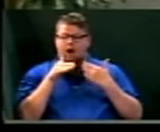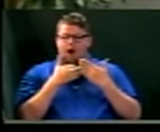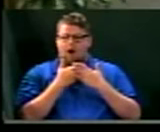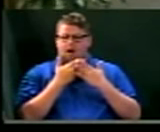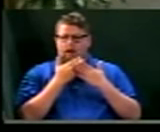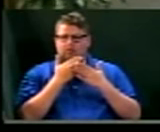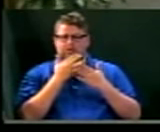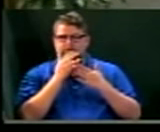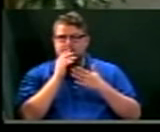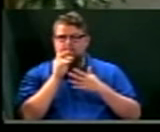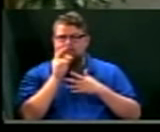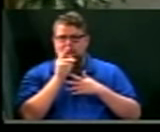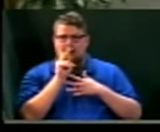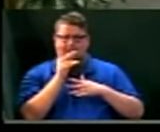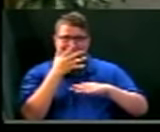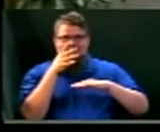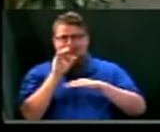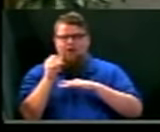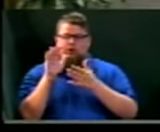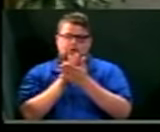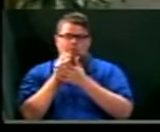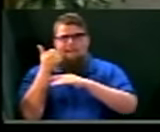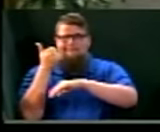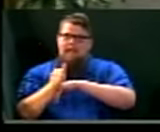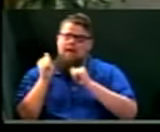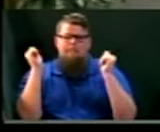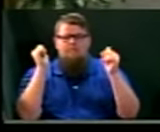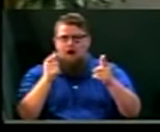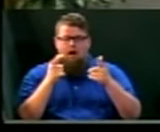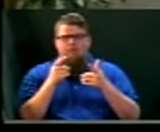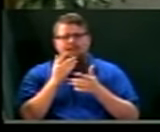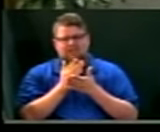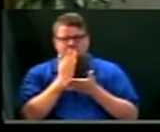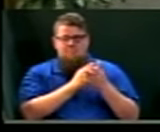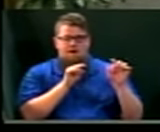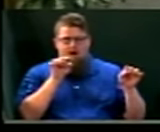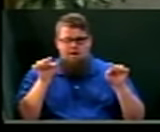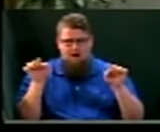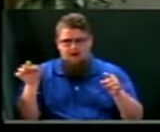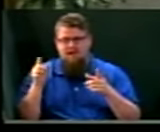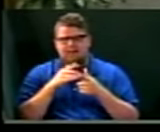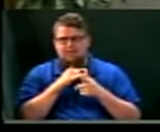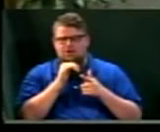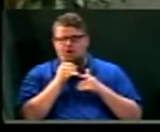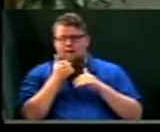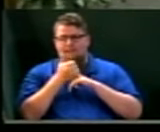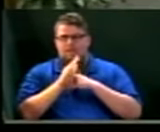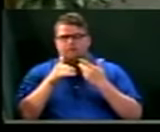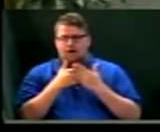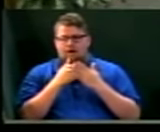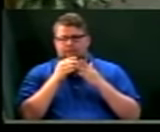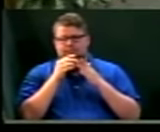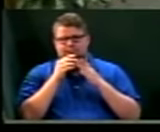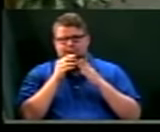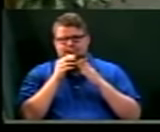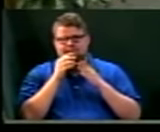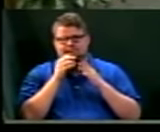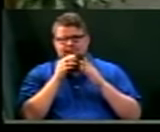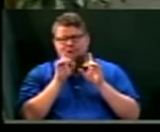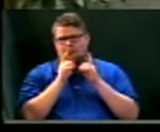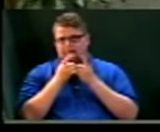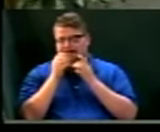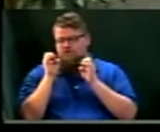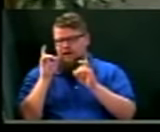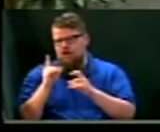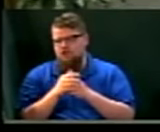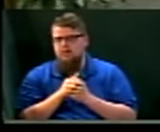bus when there's part of what they do we don't agree with. That's why. It's a very valid point. And we do have